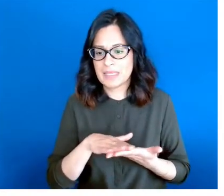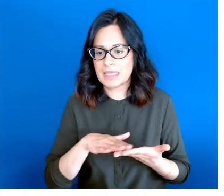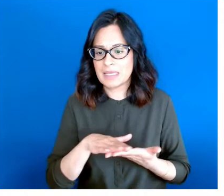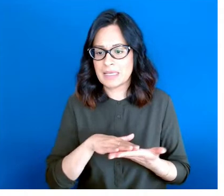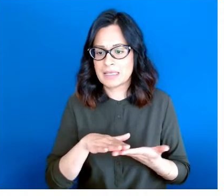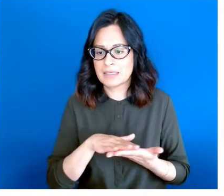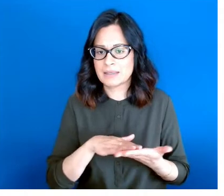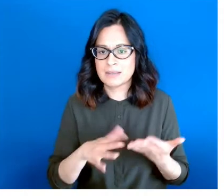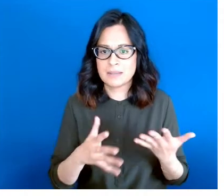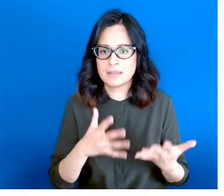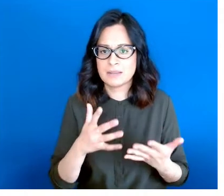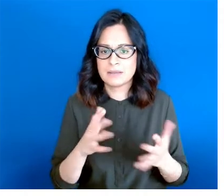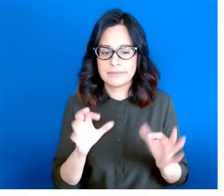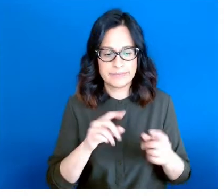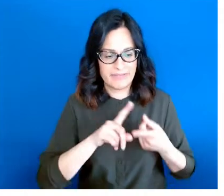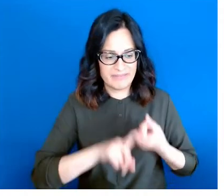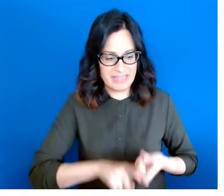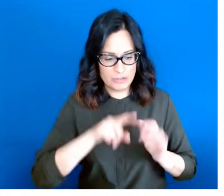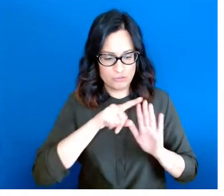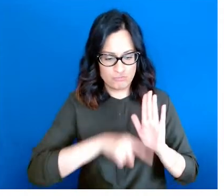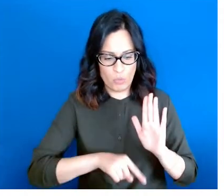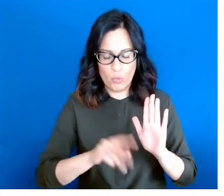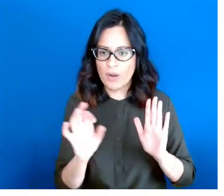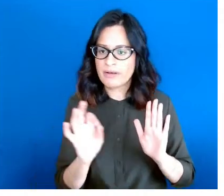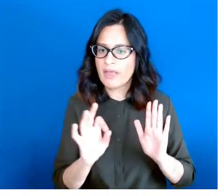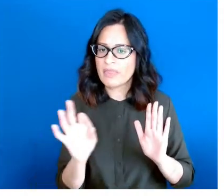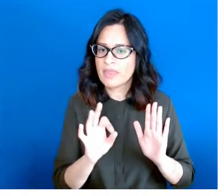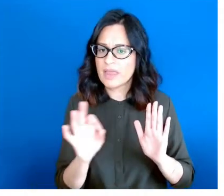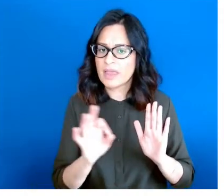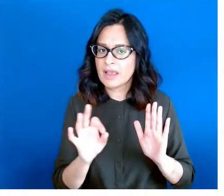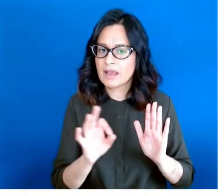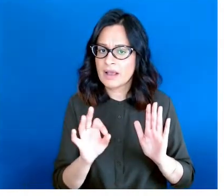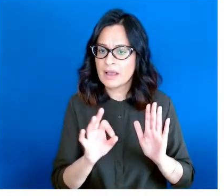there's no fixed rule, but I would try every 4 to 6